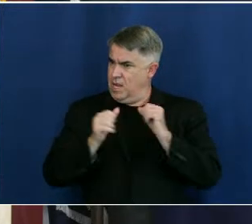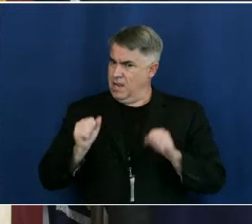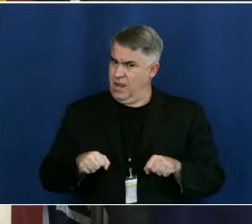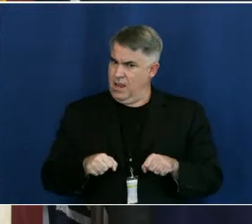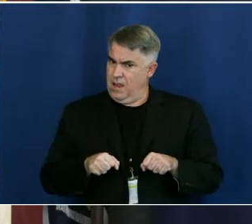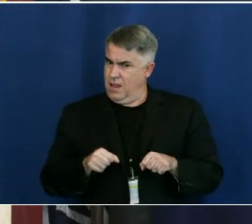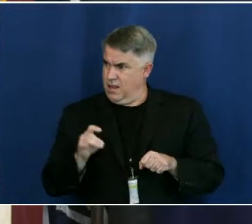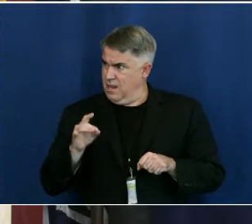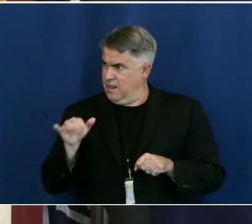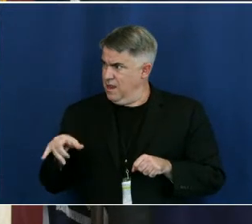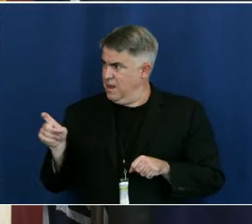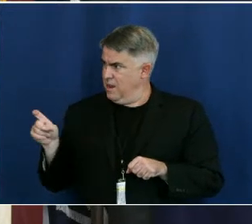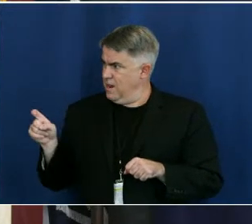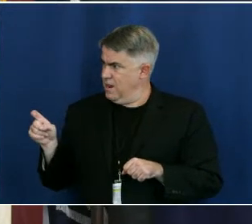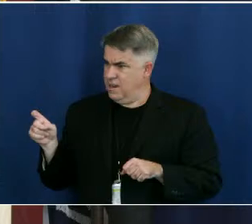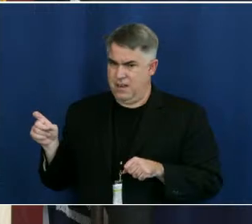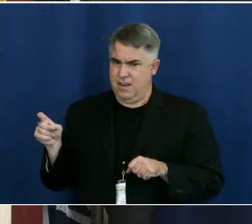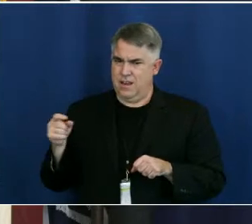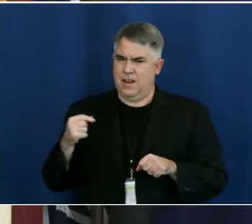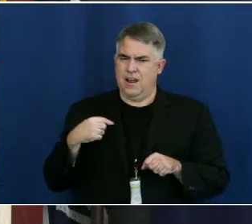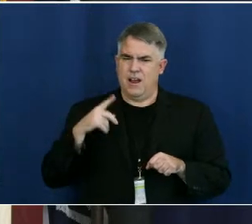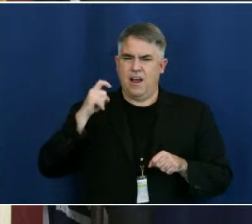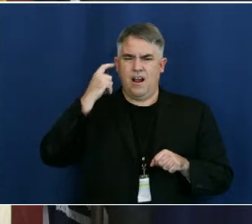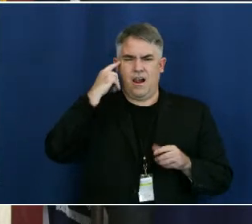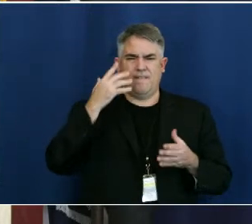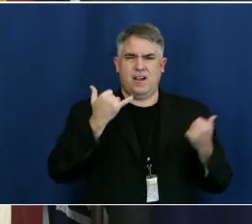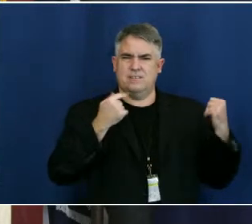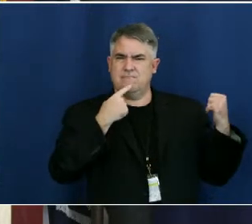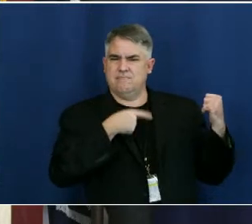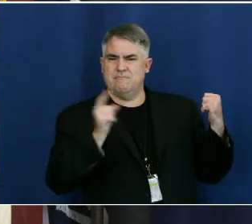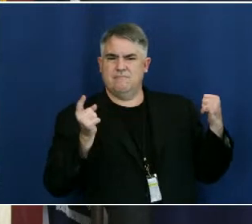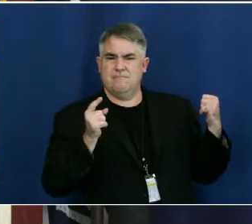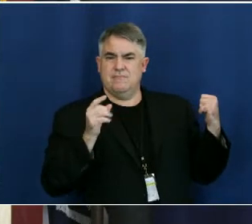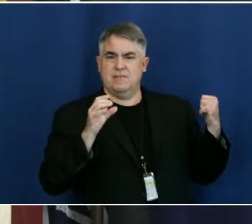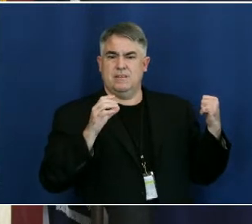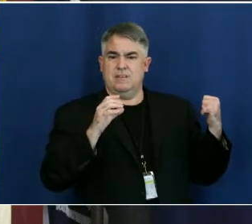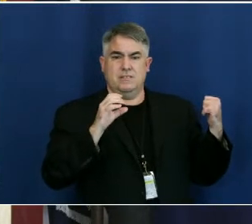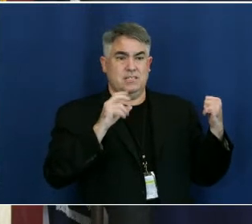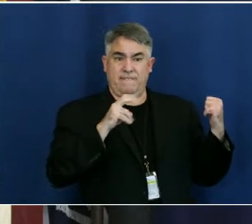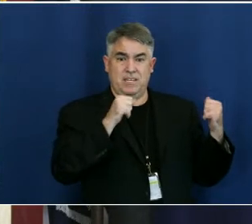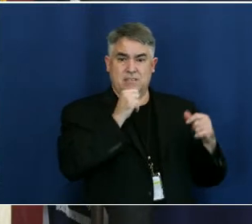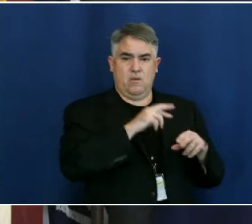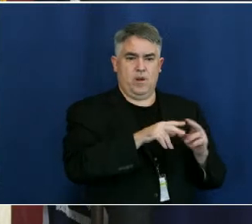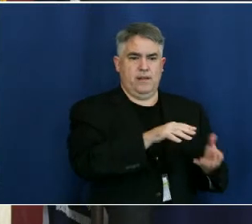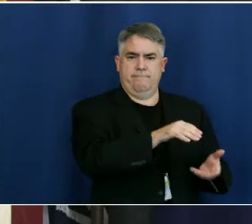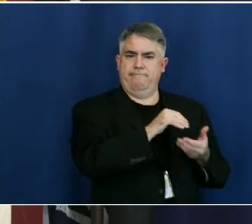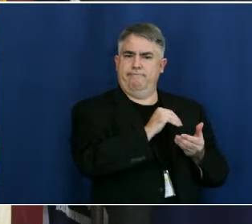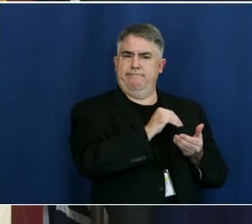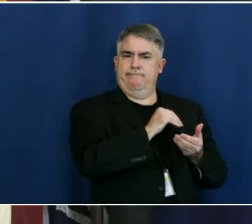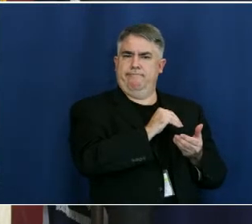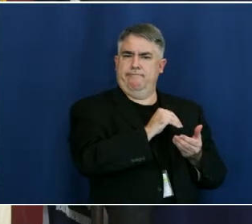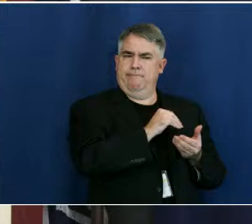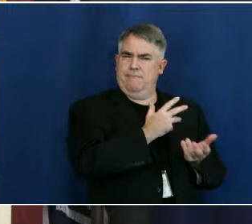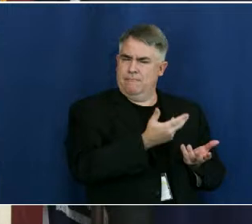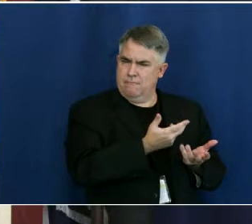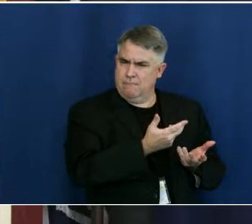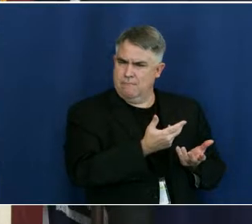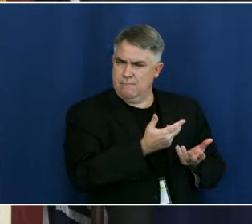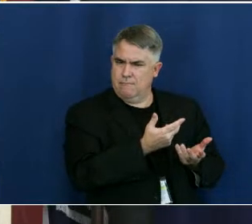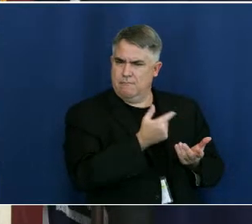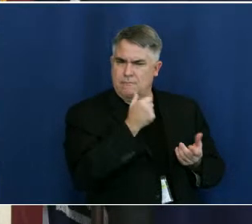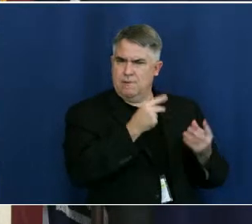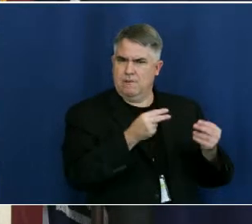from the governor earlier today about reallocating doses from CVS based on, I guess, them not administering those doses quickly enough.